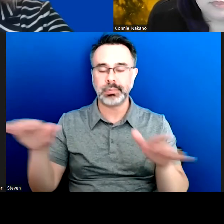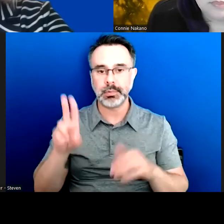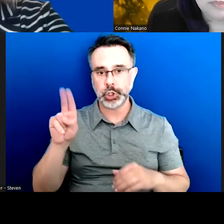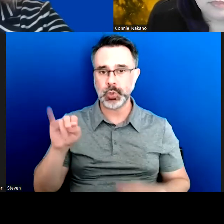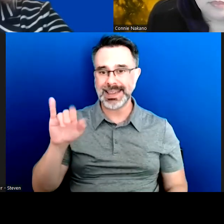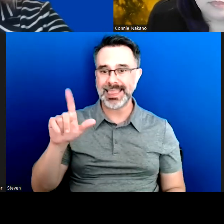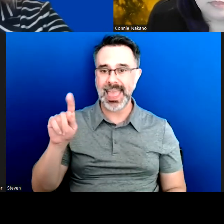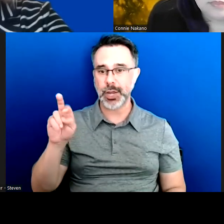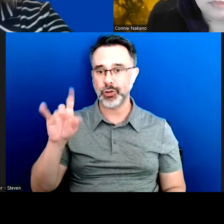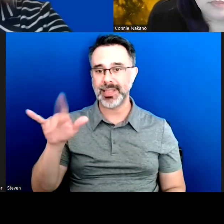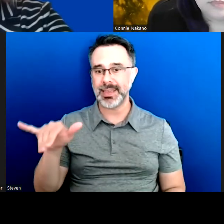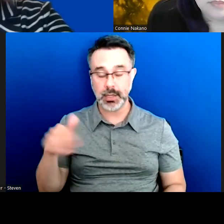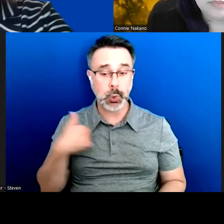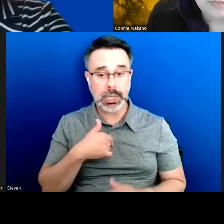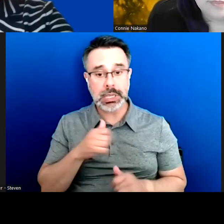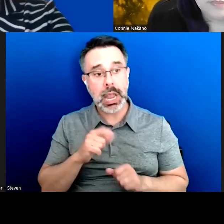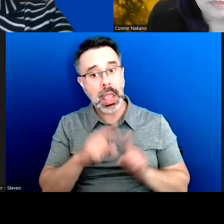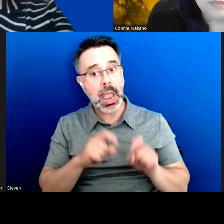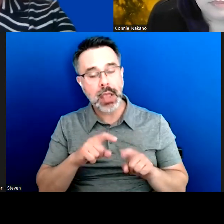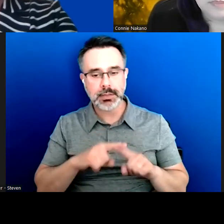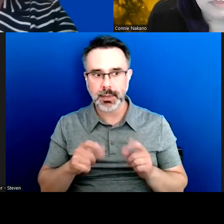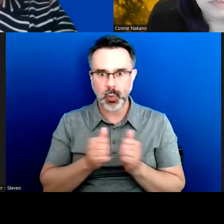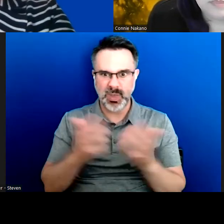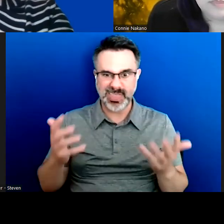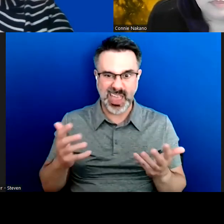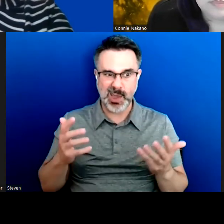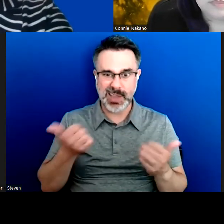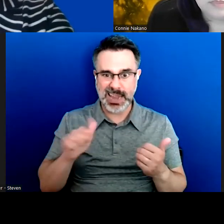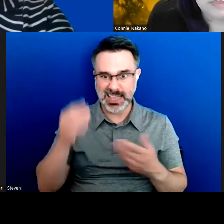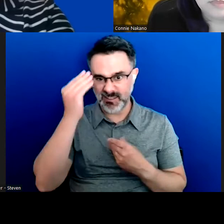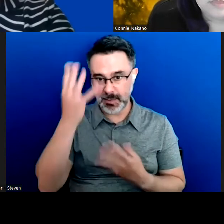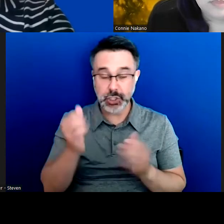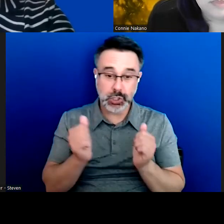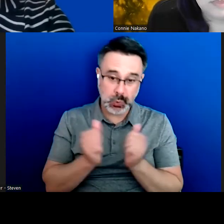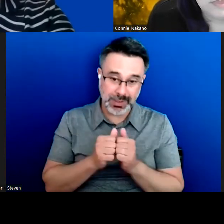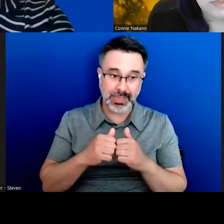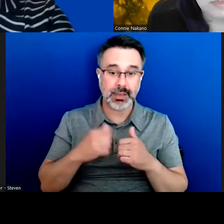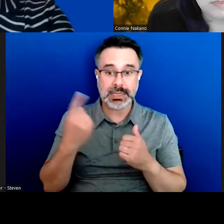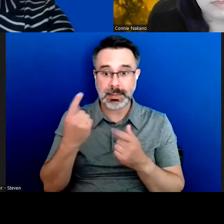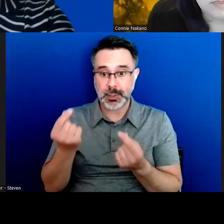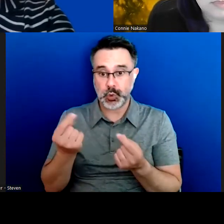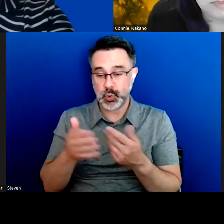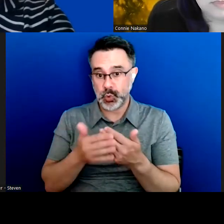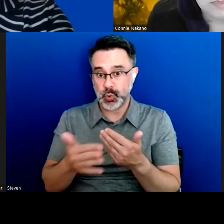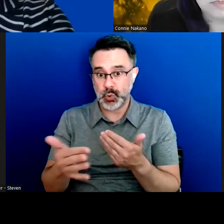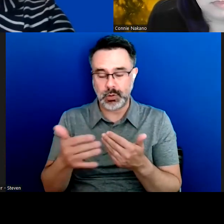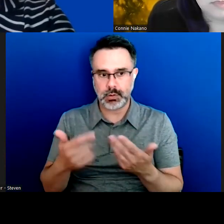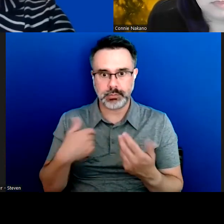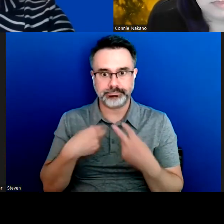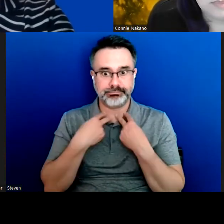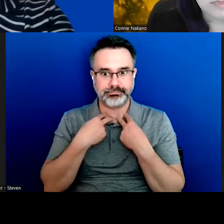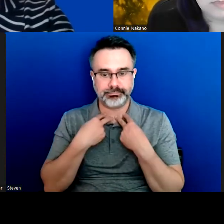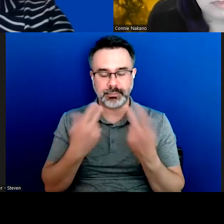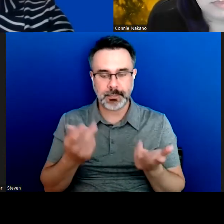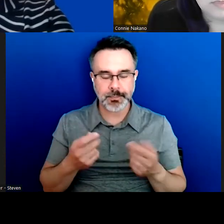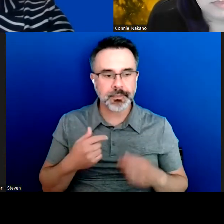we have actionable information, we can't do anything. And so I'm